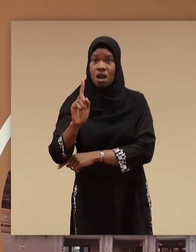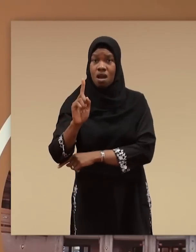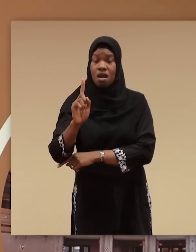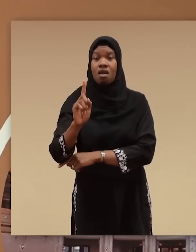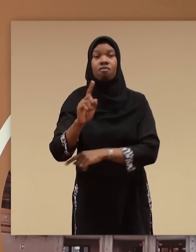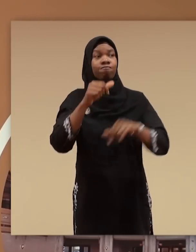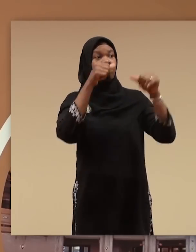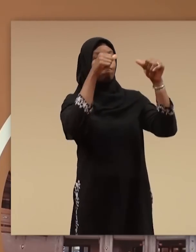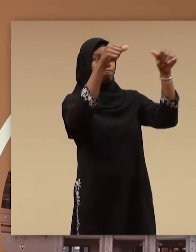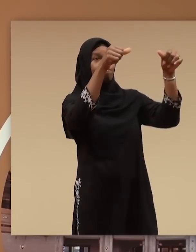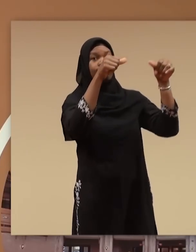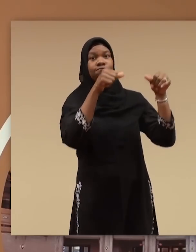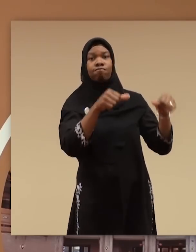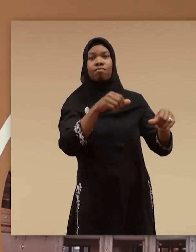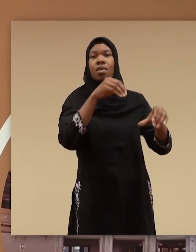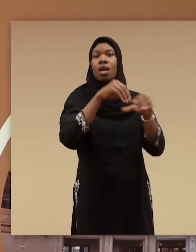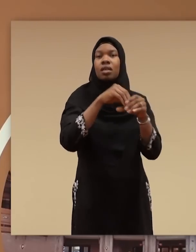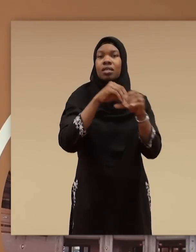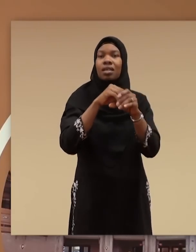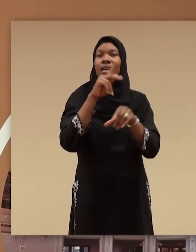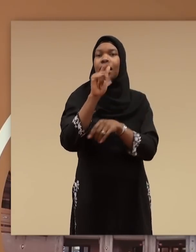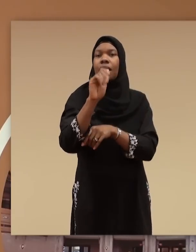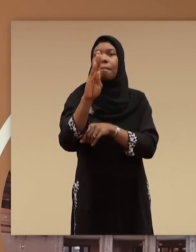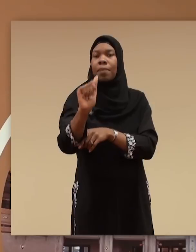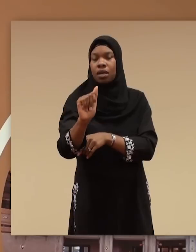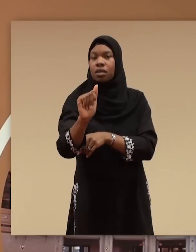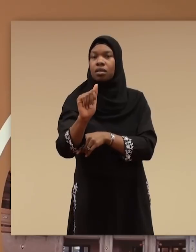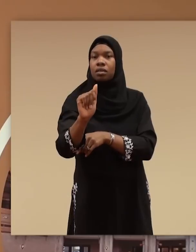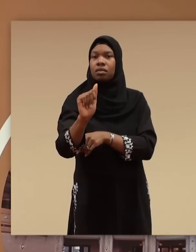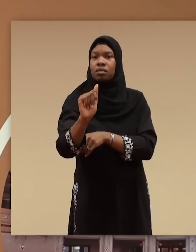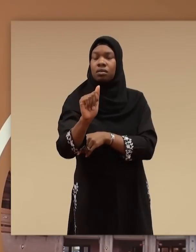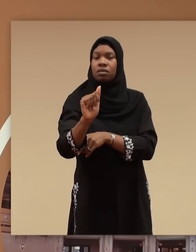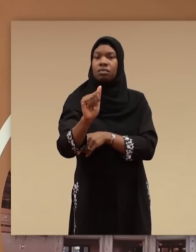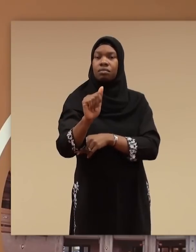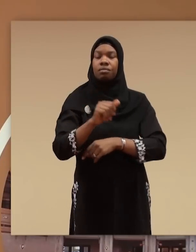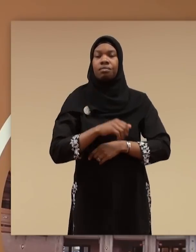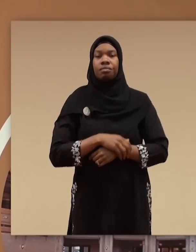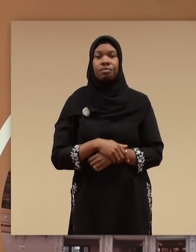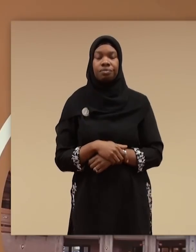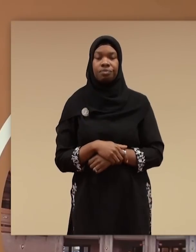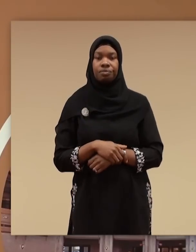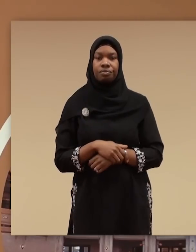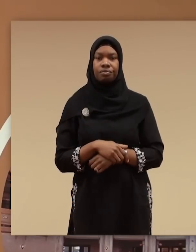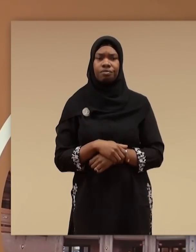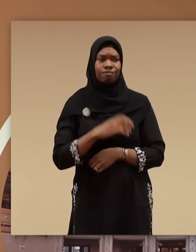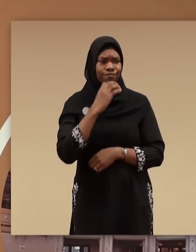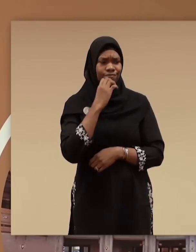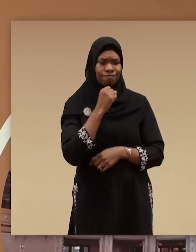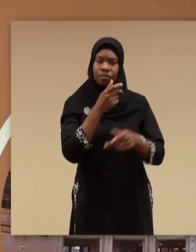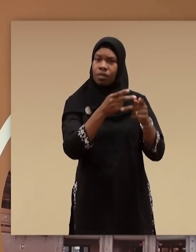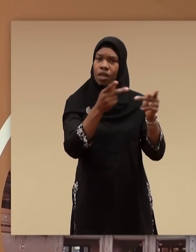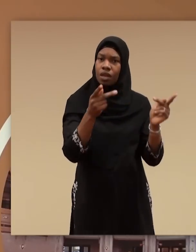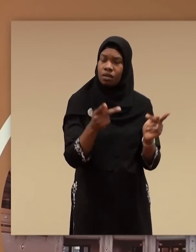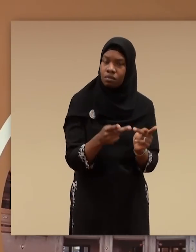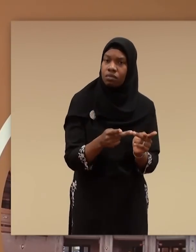As the most sacred place. So, and they executed